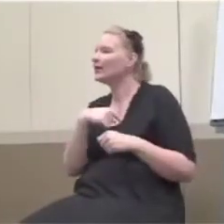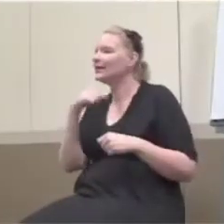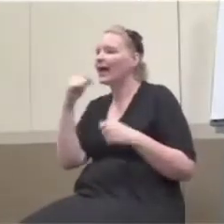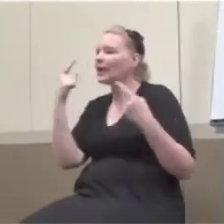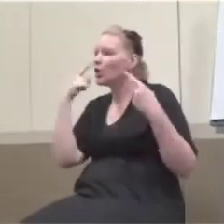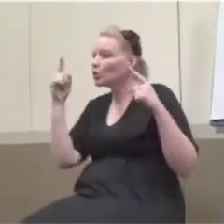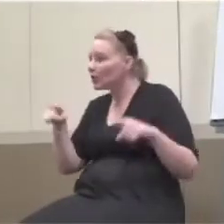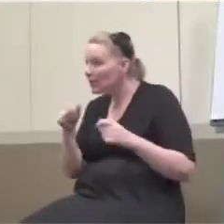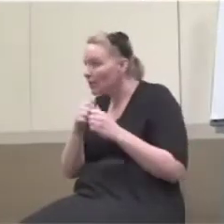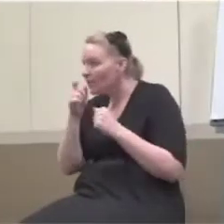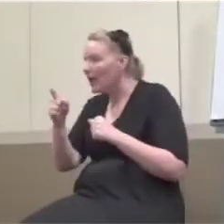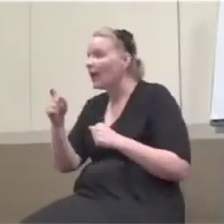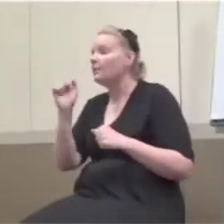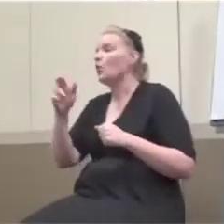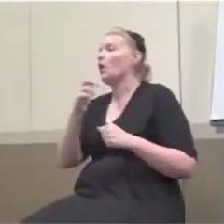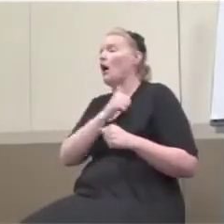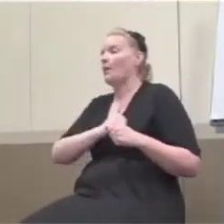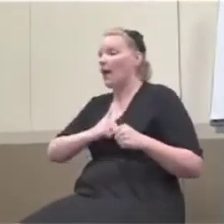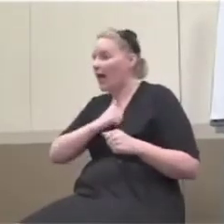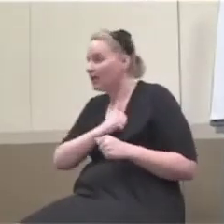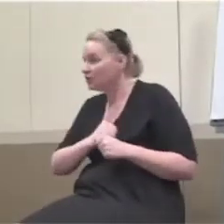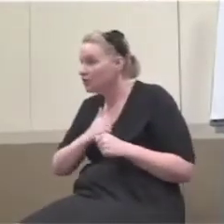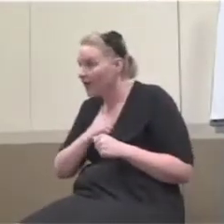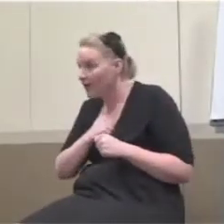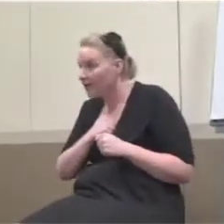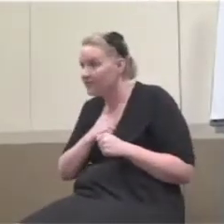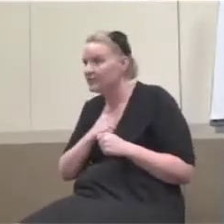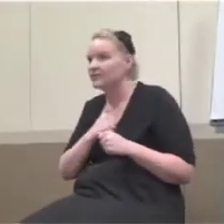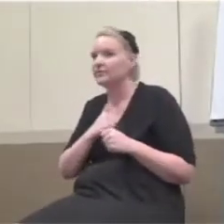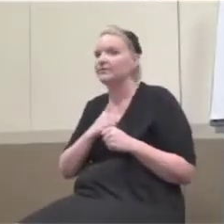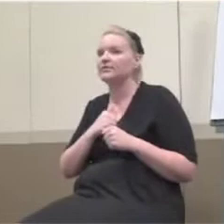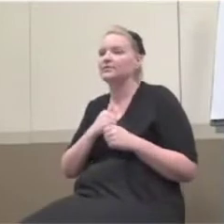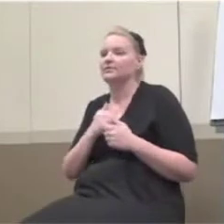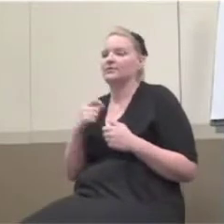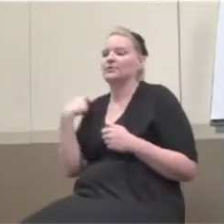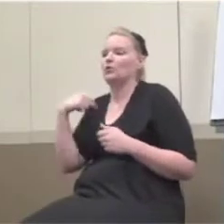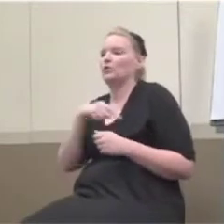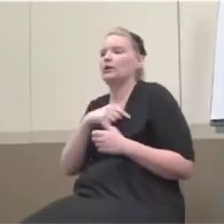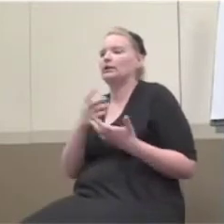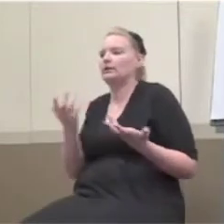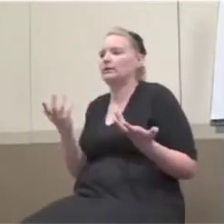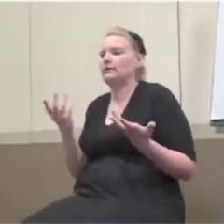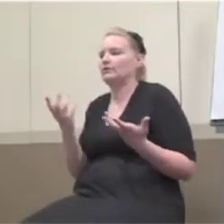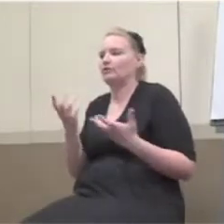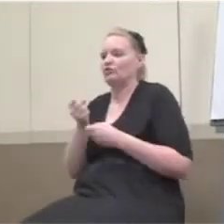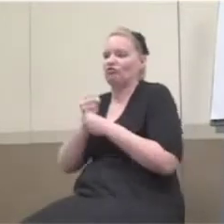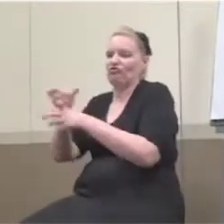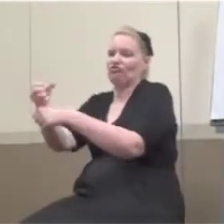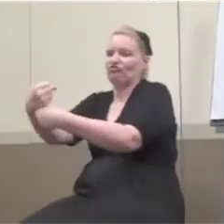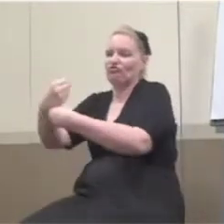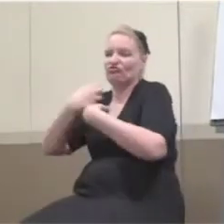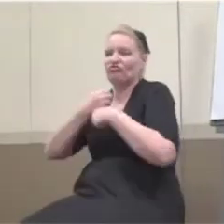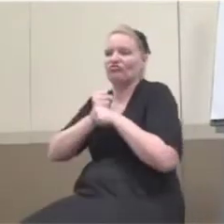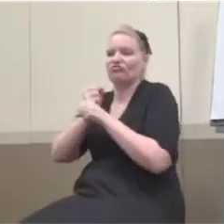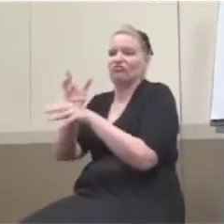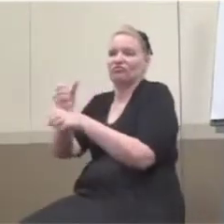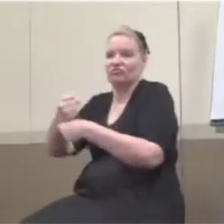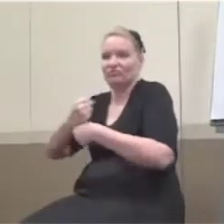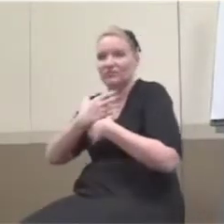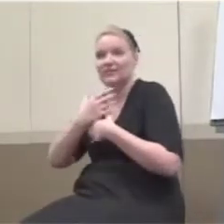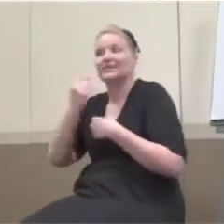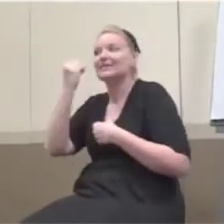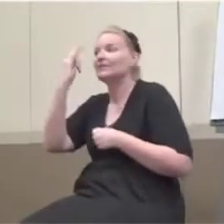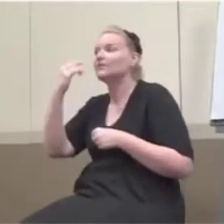with the person and apologize for something in the argument, we're just yelling at each other. So if